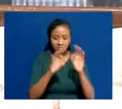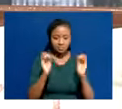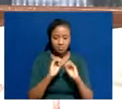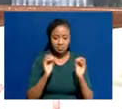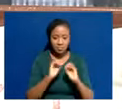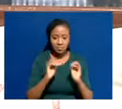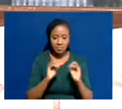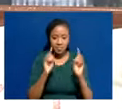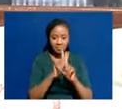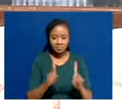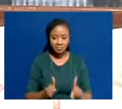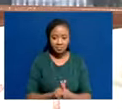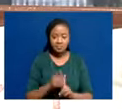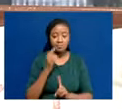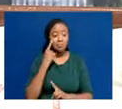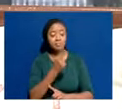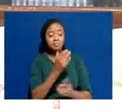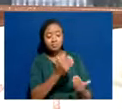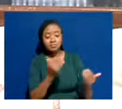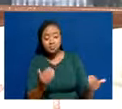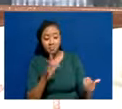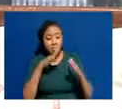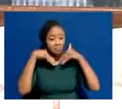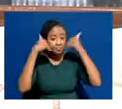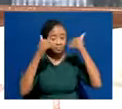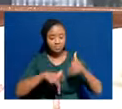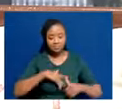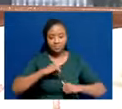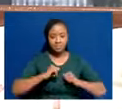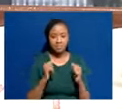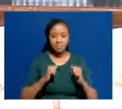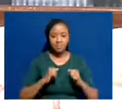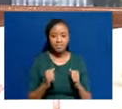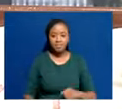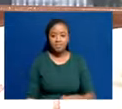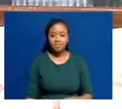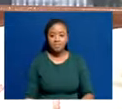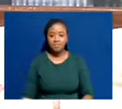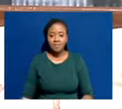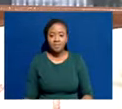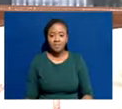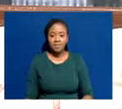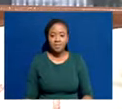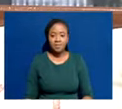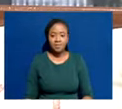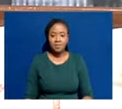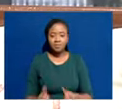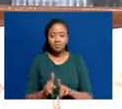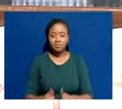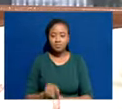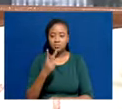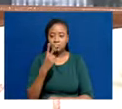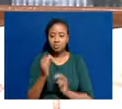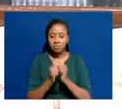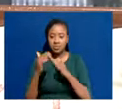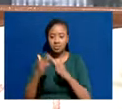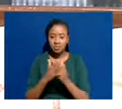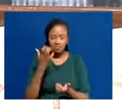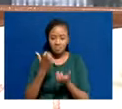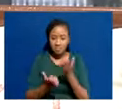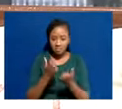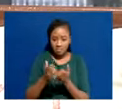in those kids, I'm a billionaire. So we have the first 2019 valuation row. This next financial year,